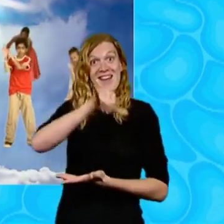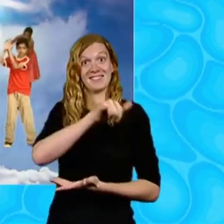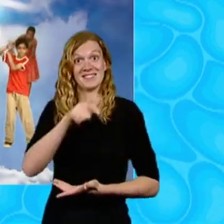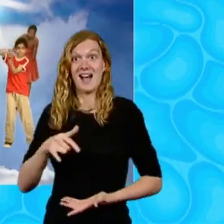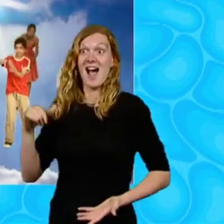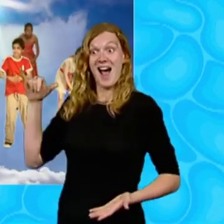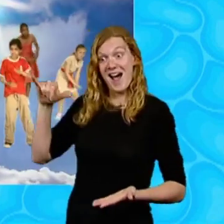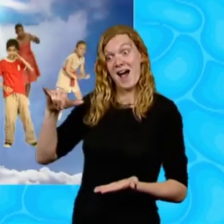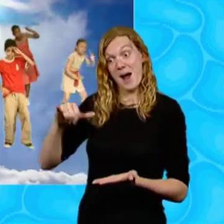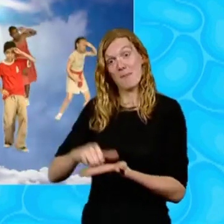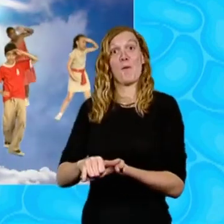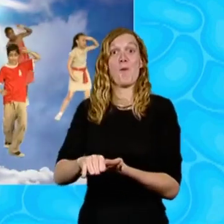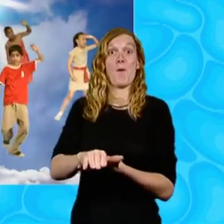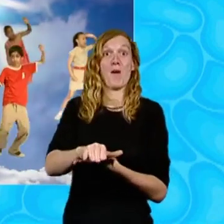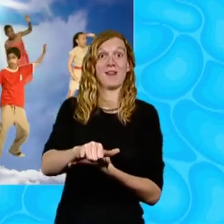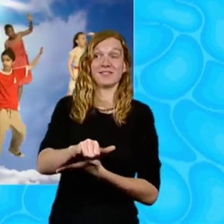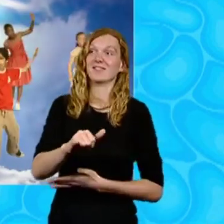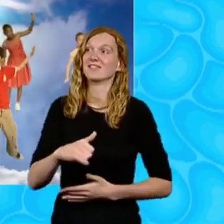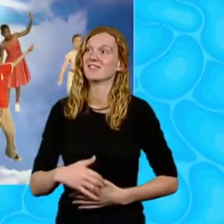know at the